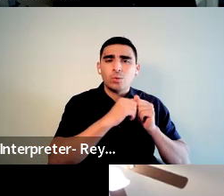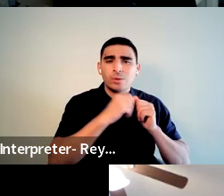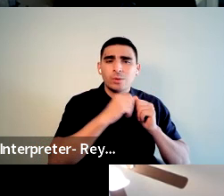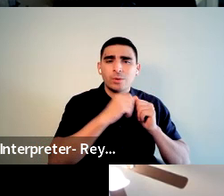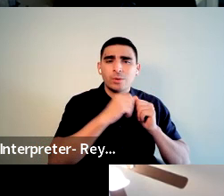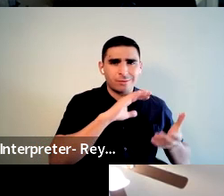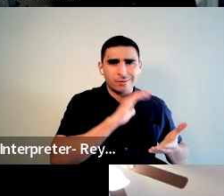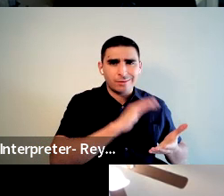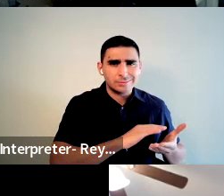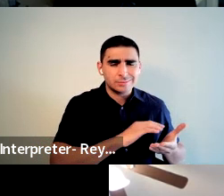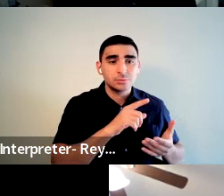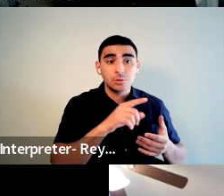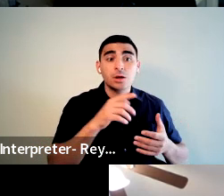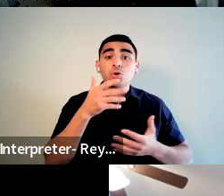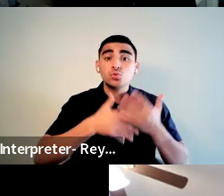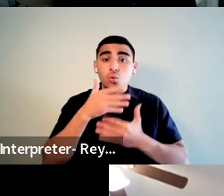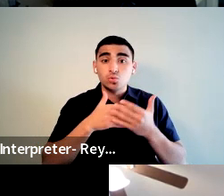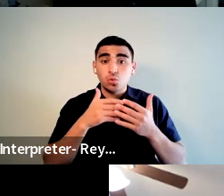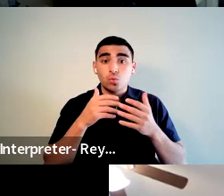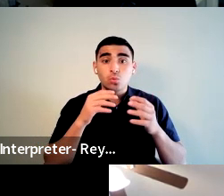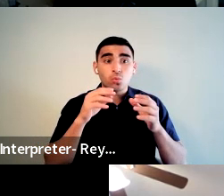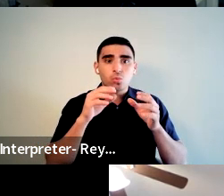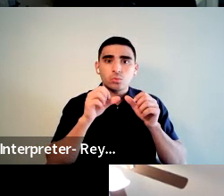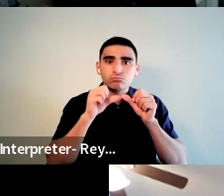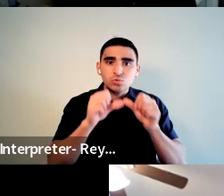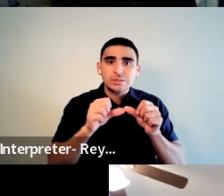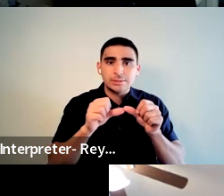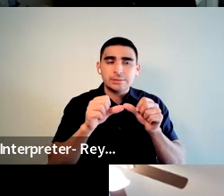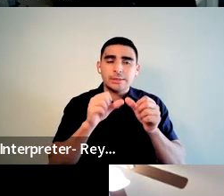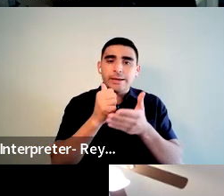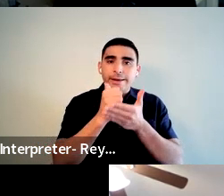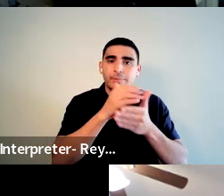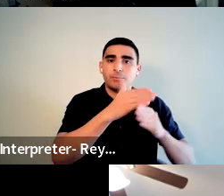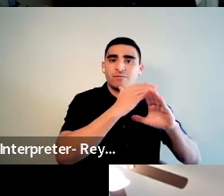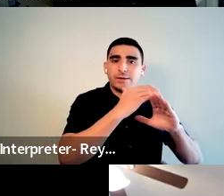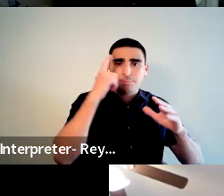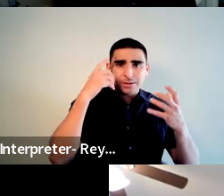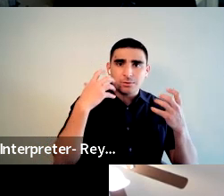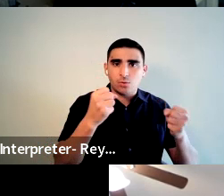can help alleviate some of the mental health issues that come up.